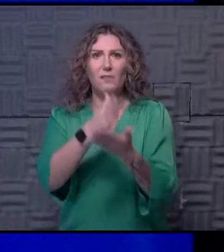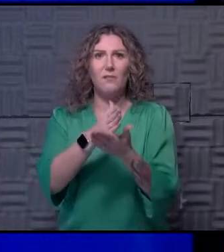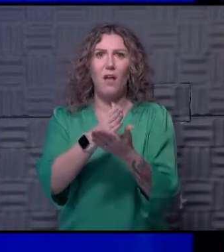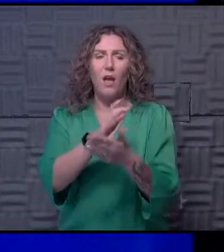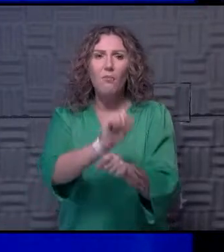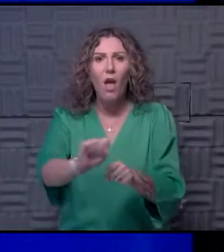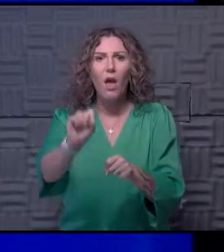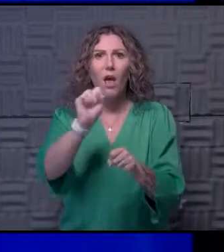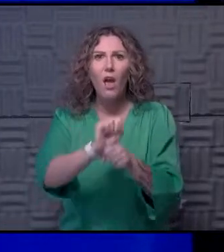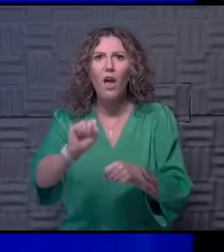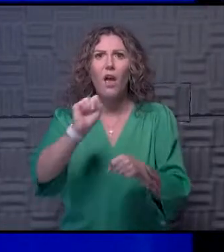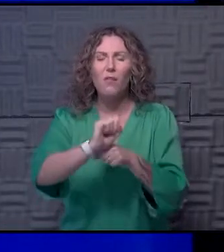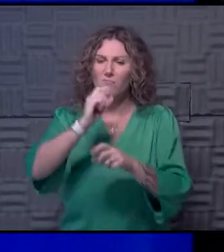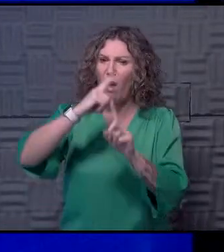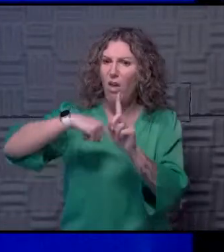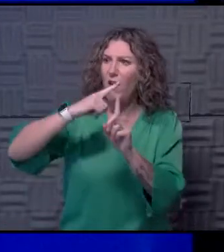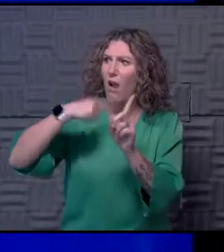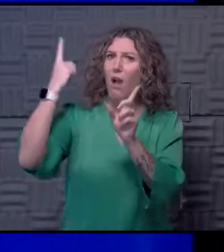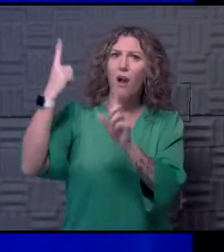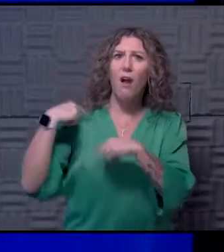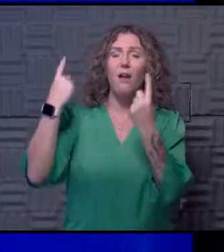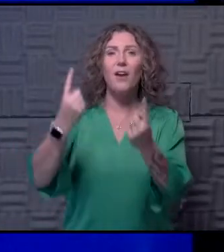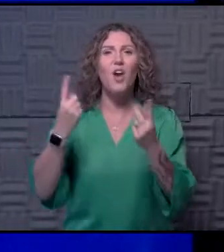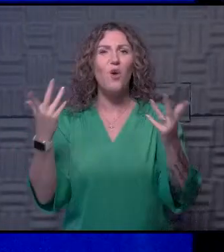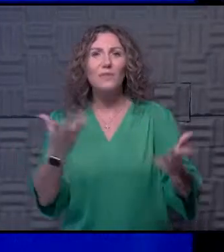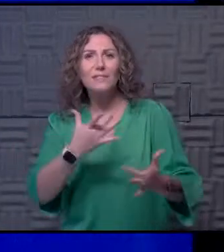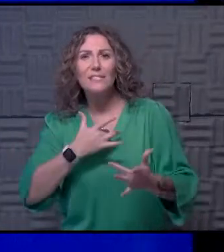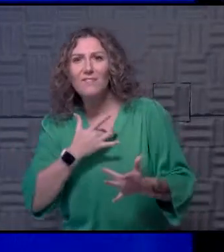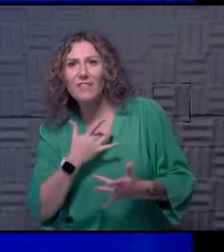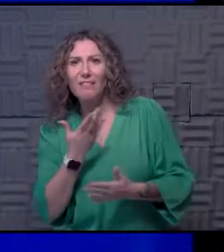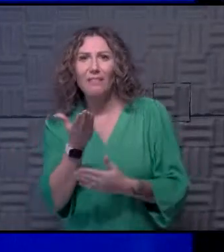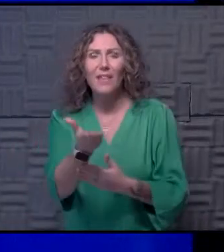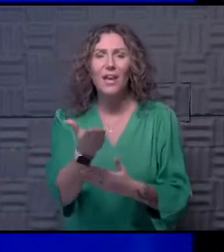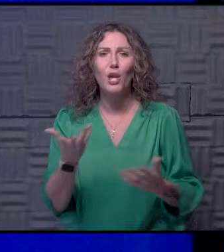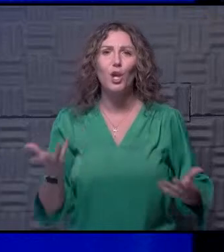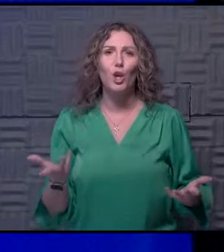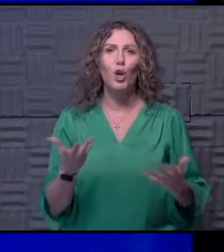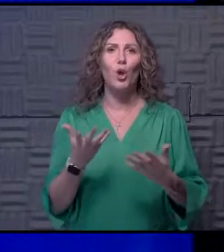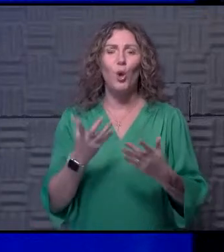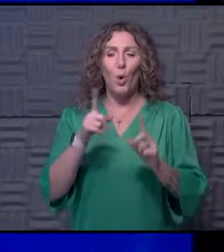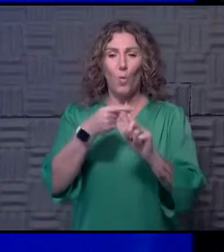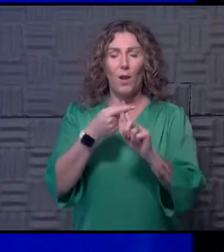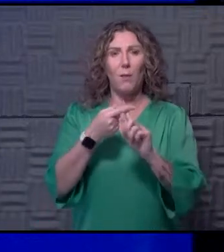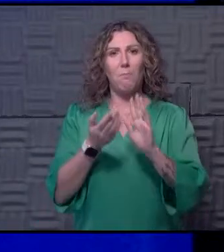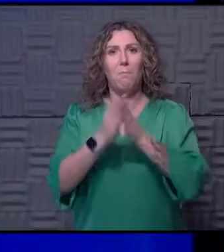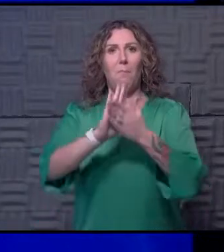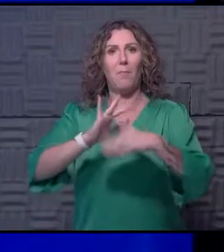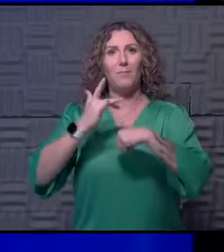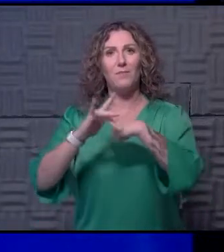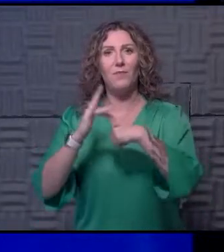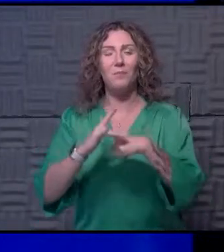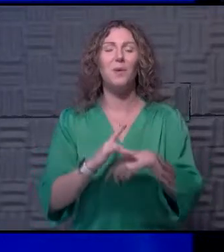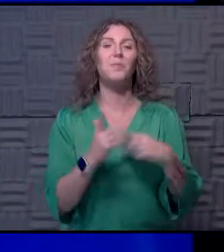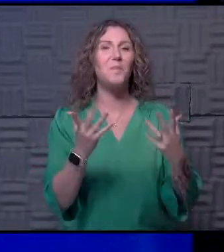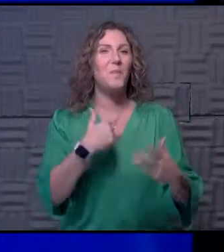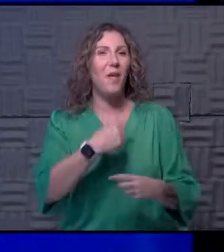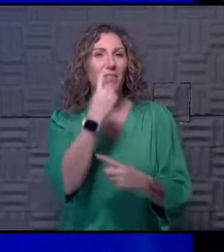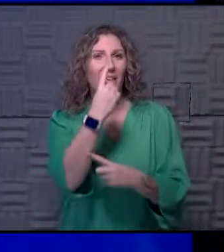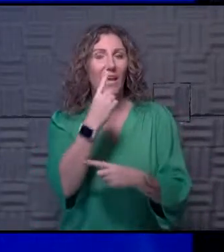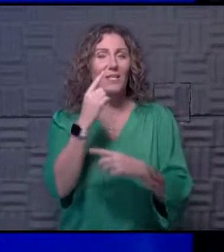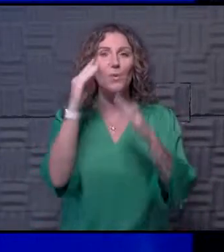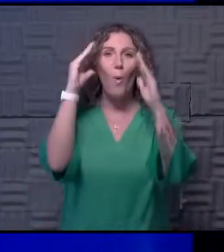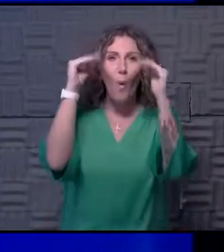this for months and months and months and months. What's the sense on the floor right now as this starts to become available? You know, here's what I think. I think it's